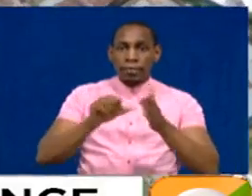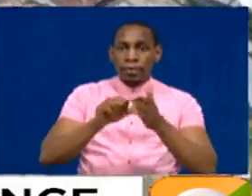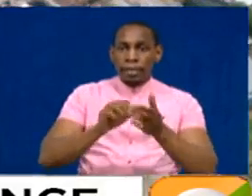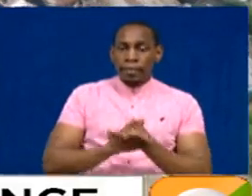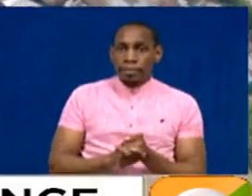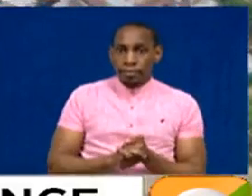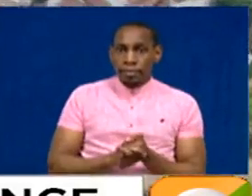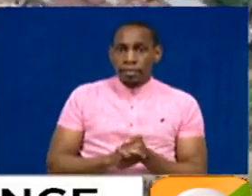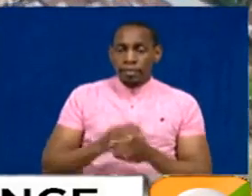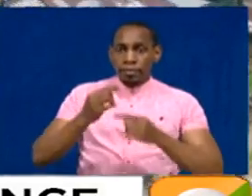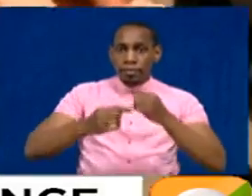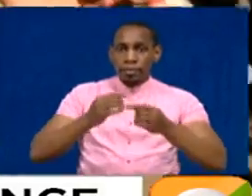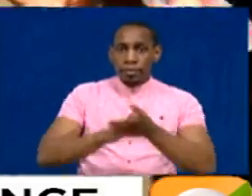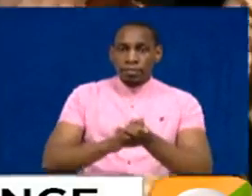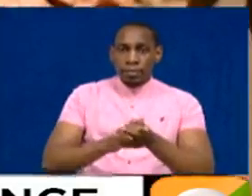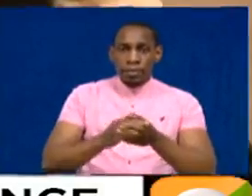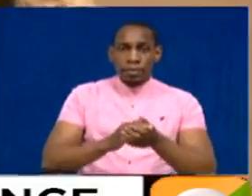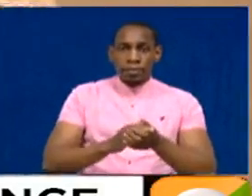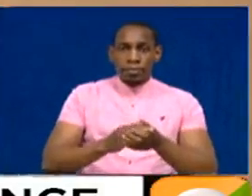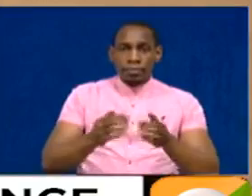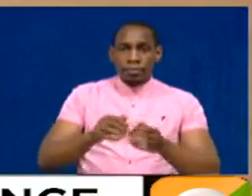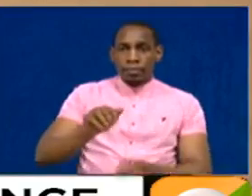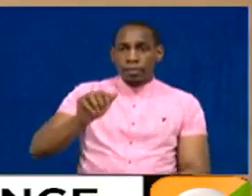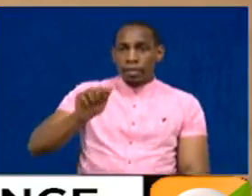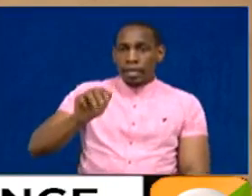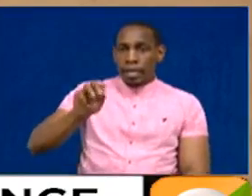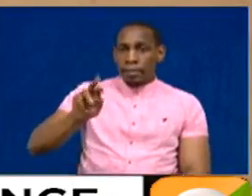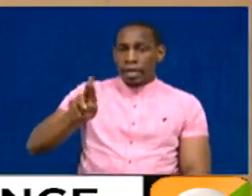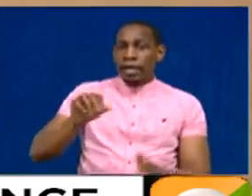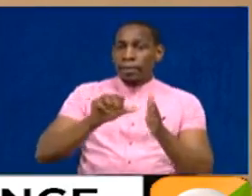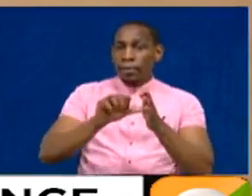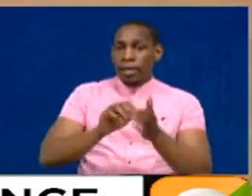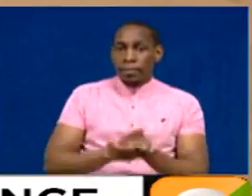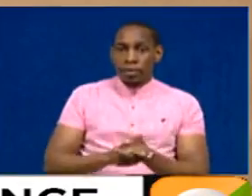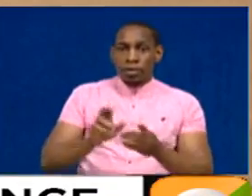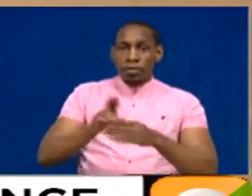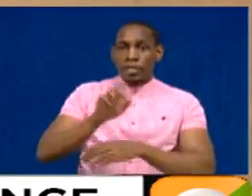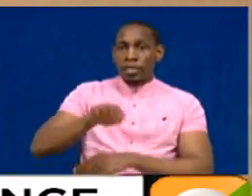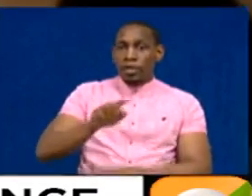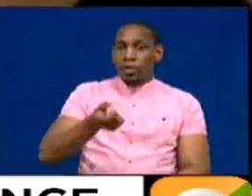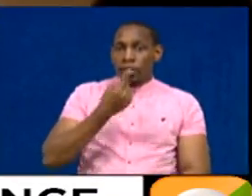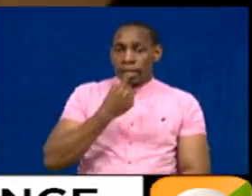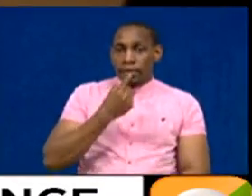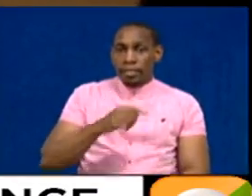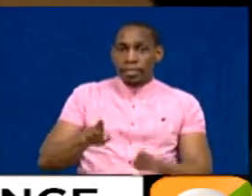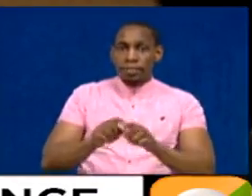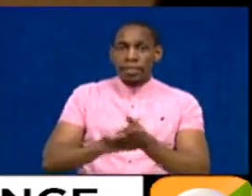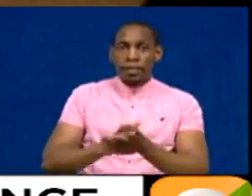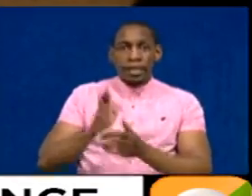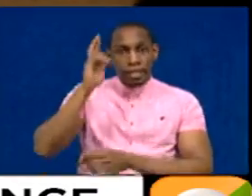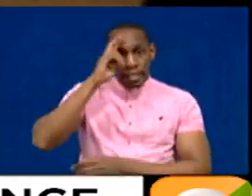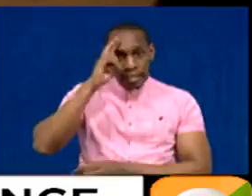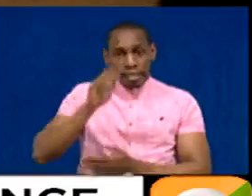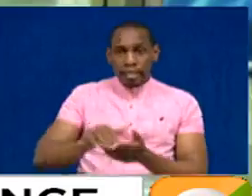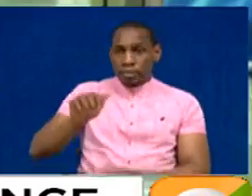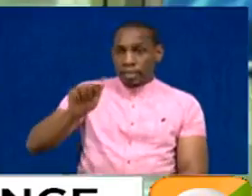growing every year, antimicrobial resistance, or AMR. Misuse of antibiotics has been cited as a common